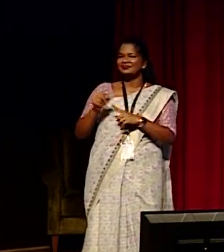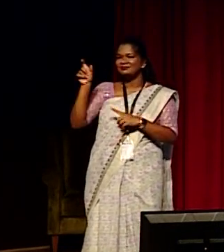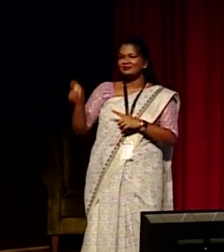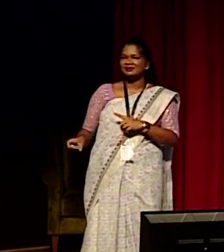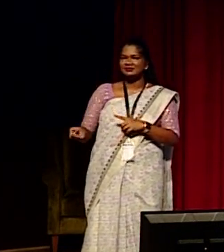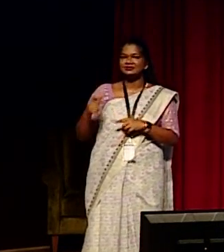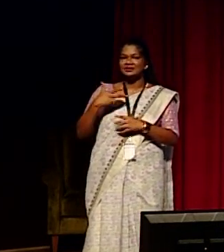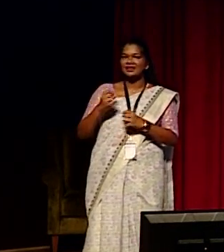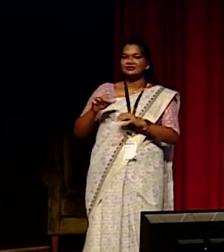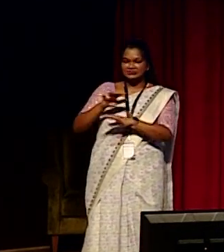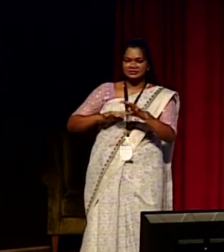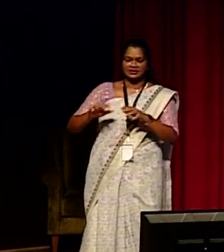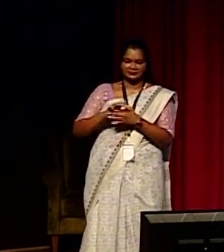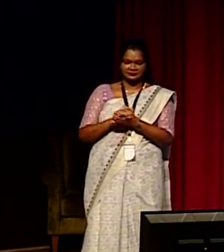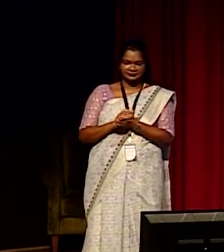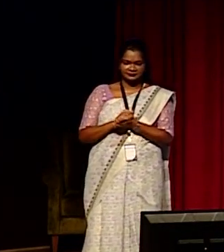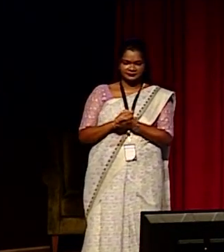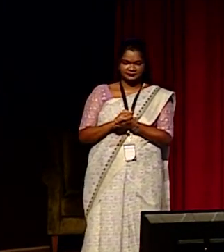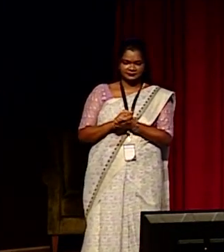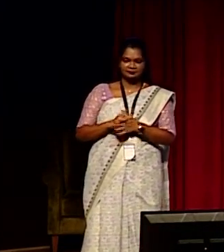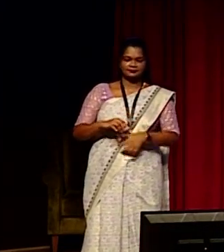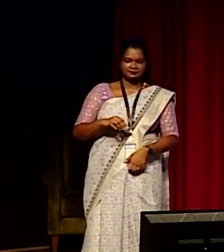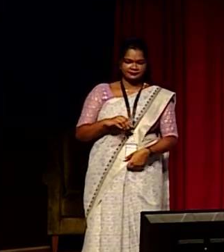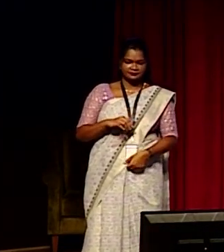didn't even design the foot for.